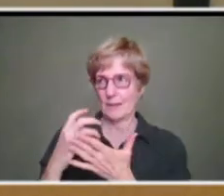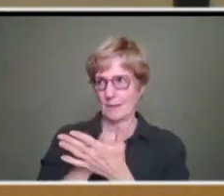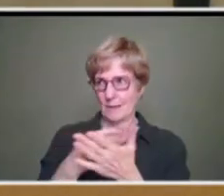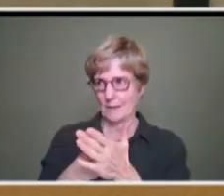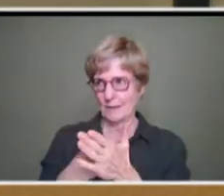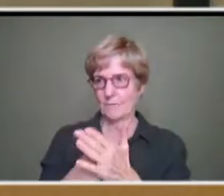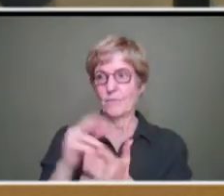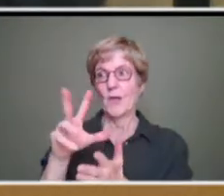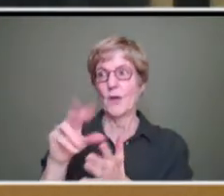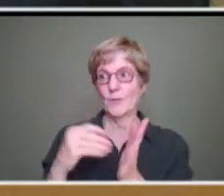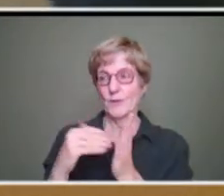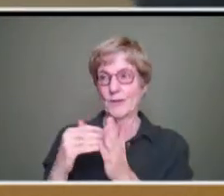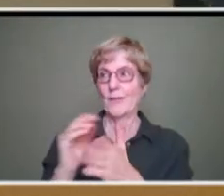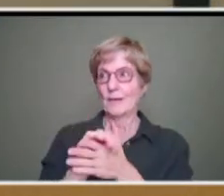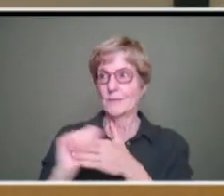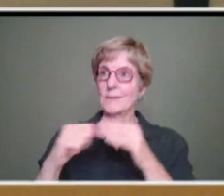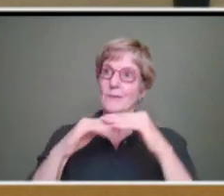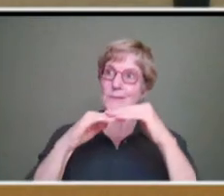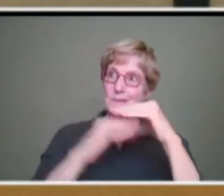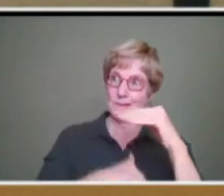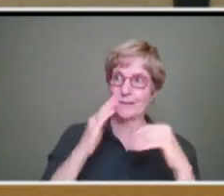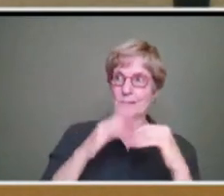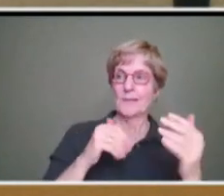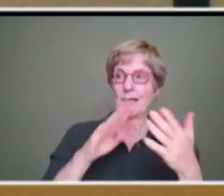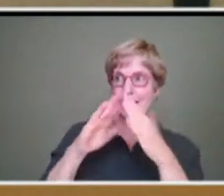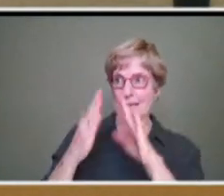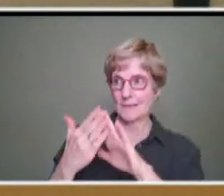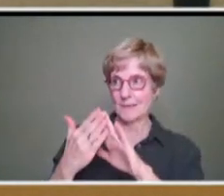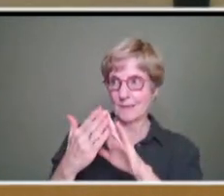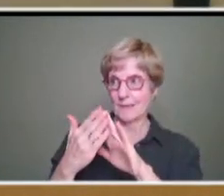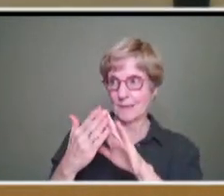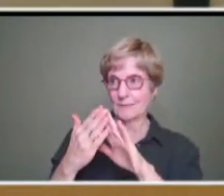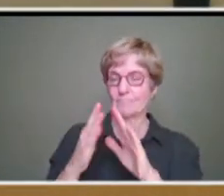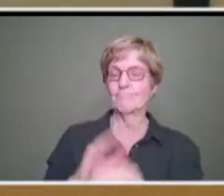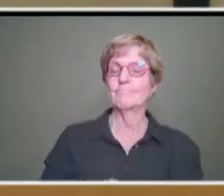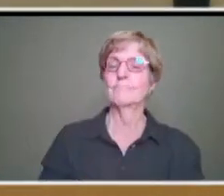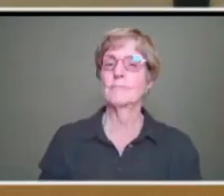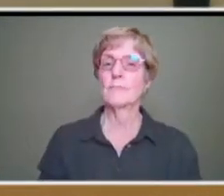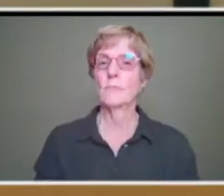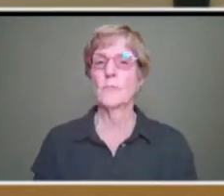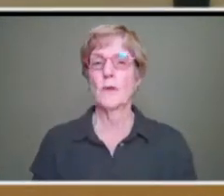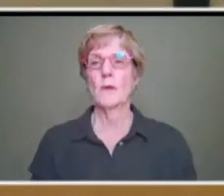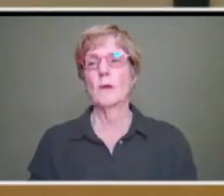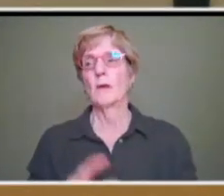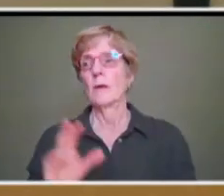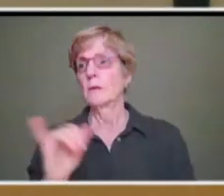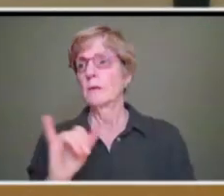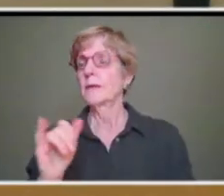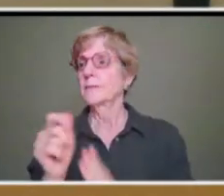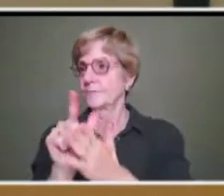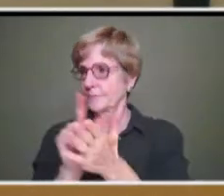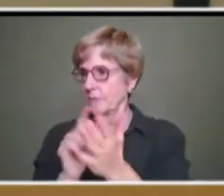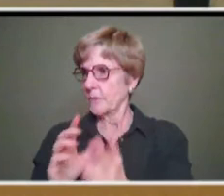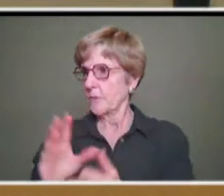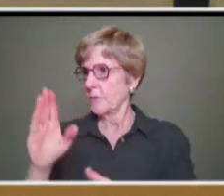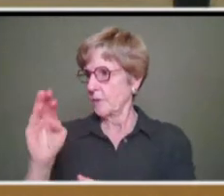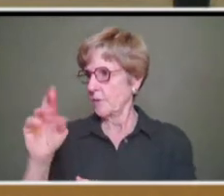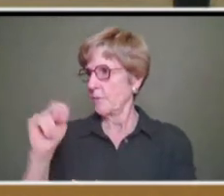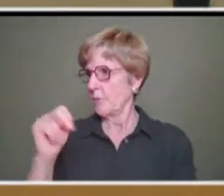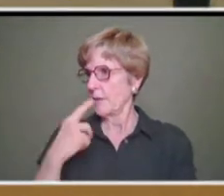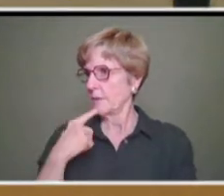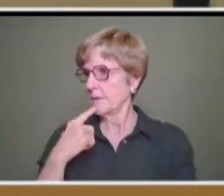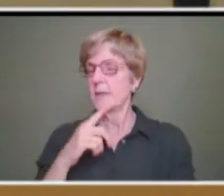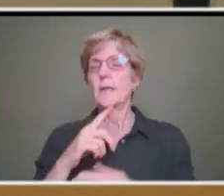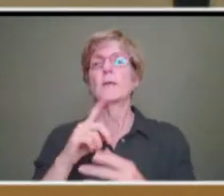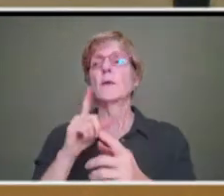dollars less than the city than the greater Charlotte I like attorney Brown said we met with attorney